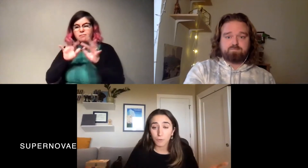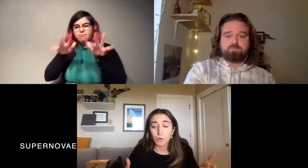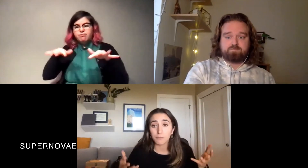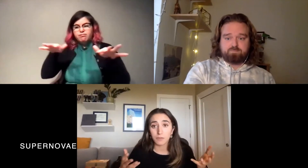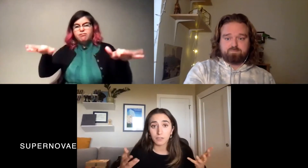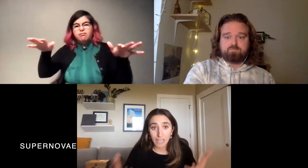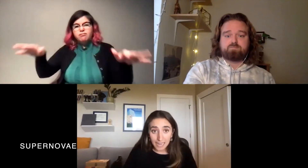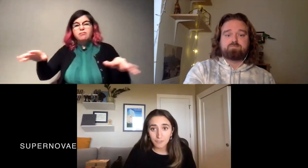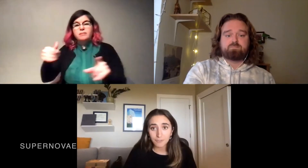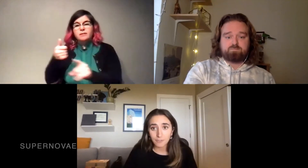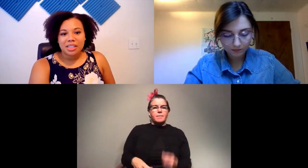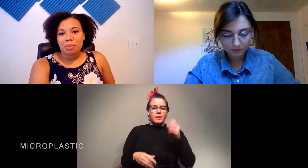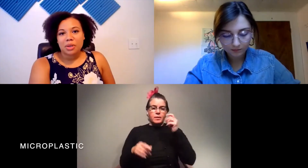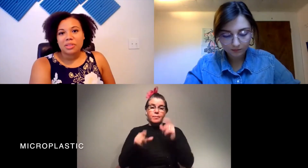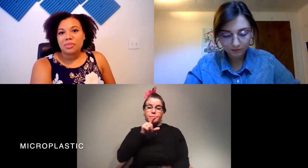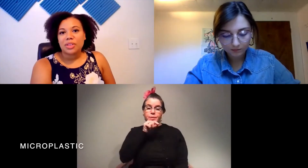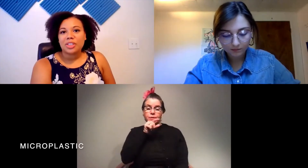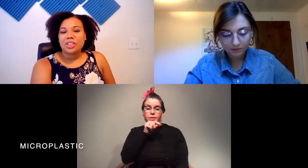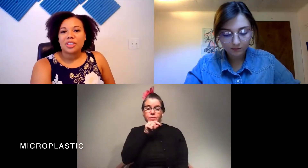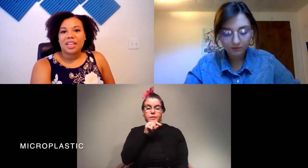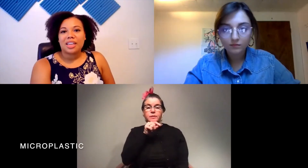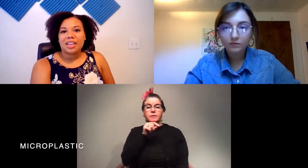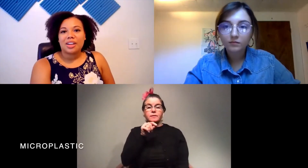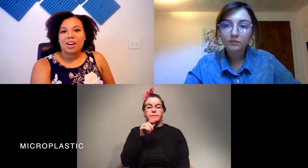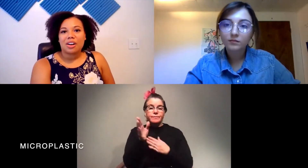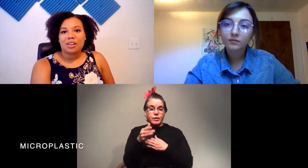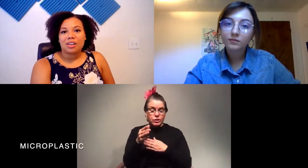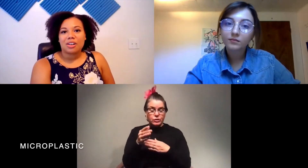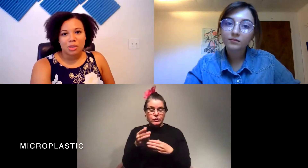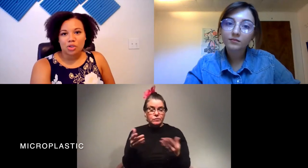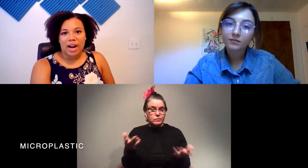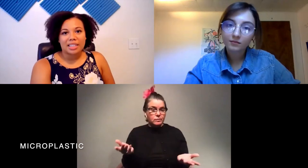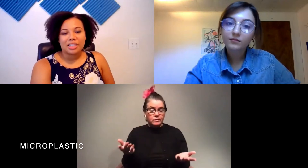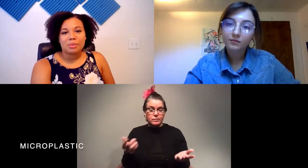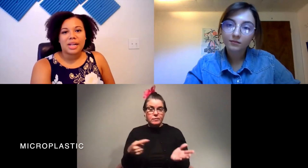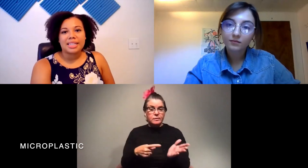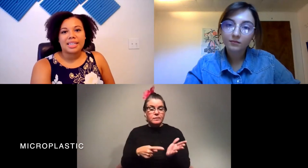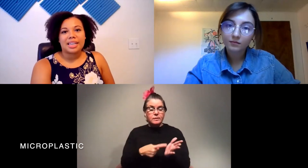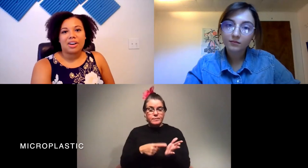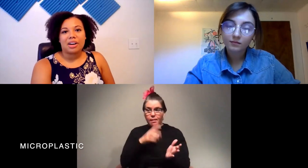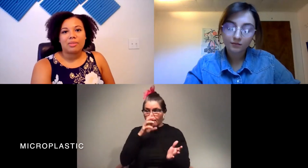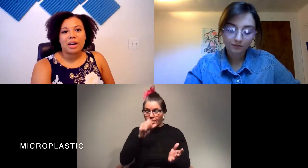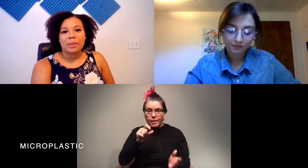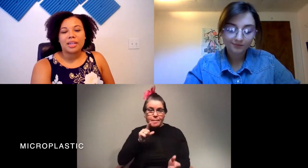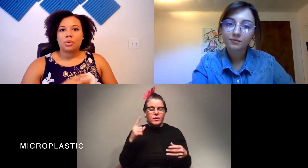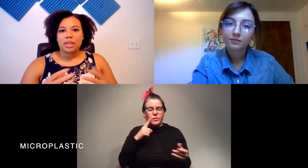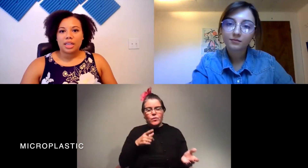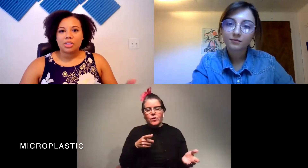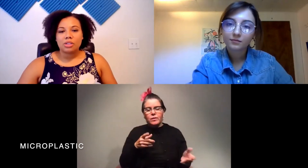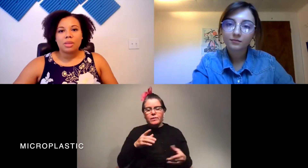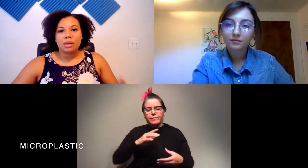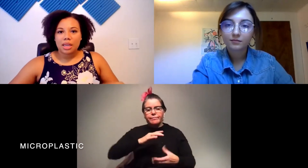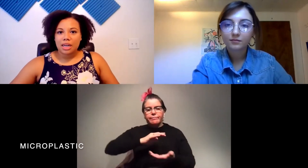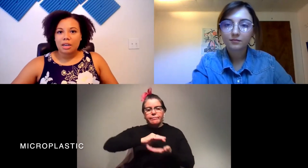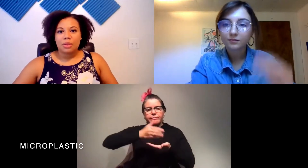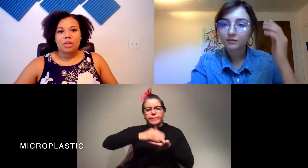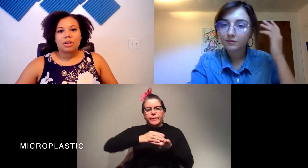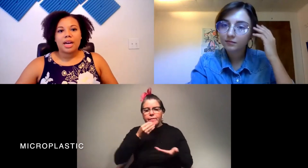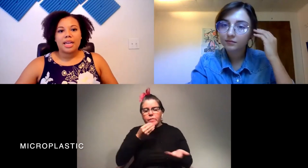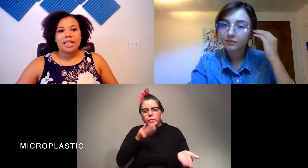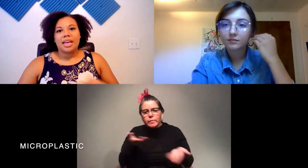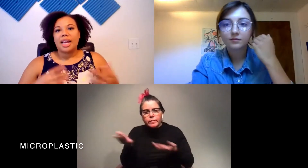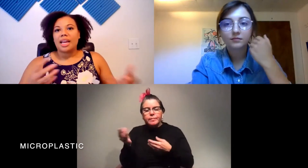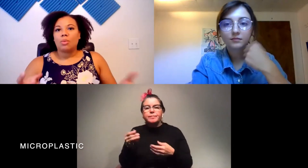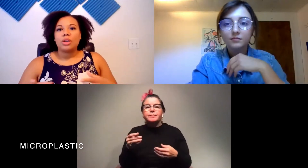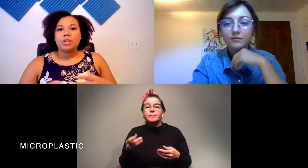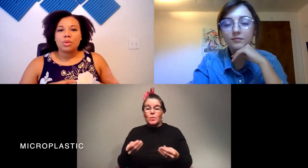actually form life. Birds and fish, they are sometimes attracted to plastic in our environment. When they consume them, they can end up in their